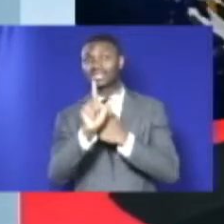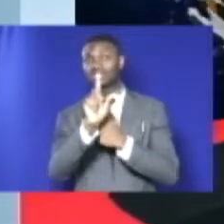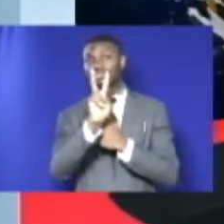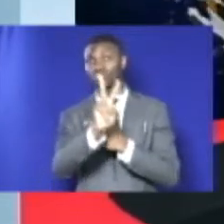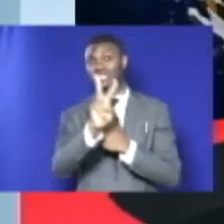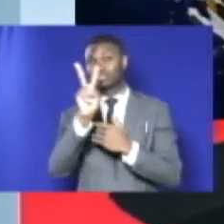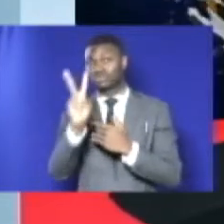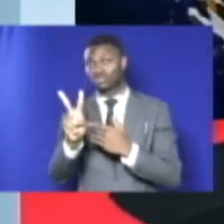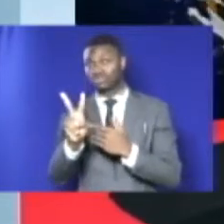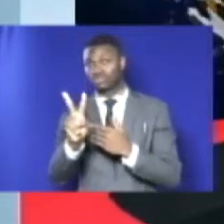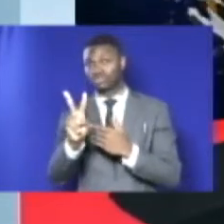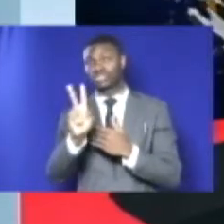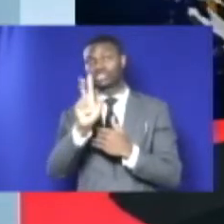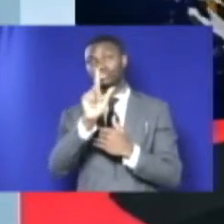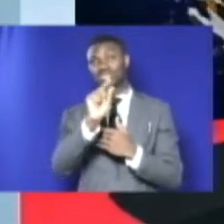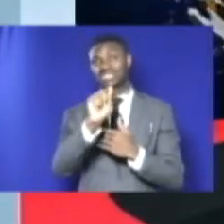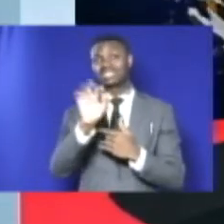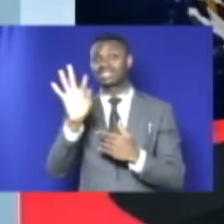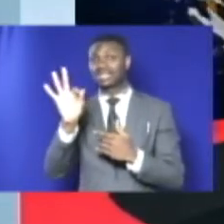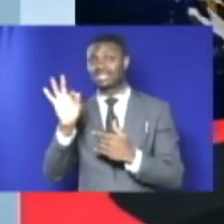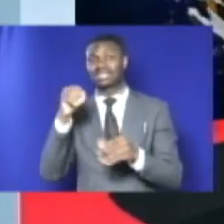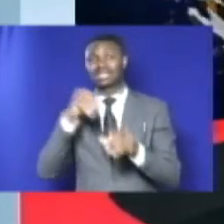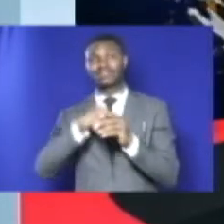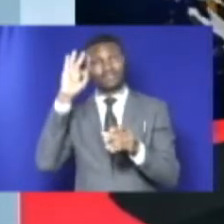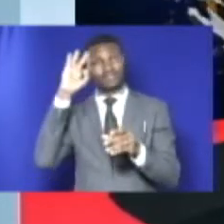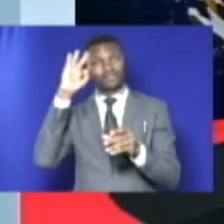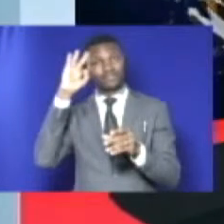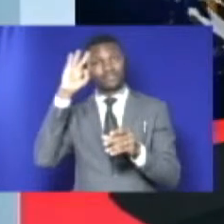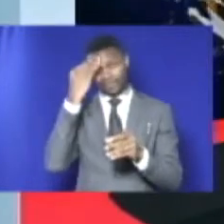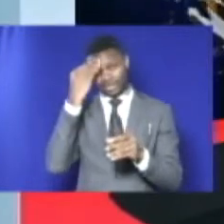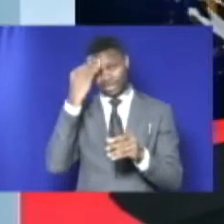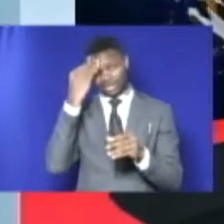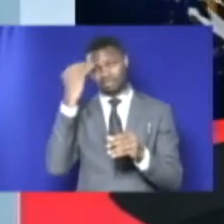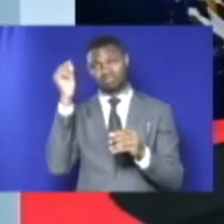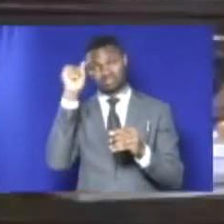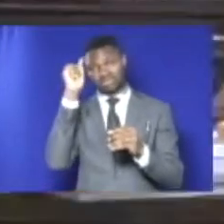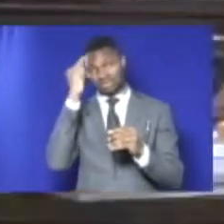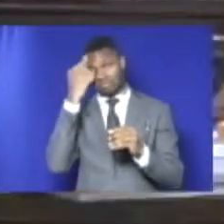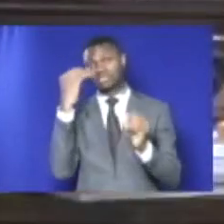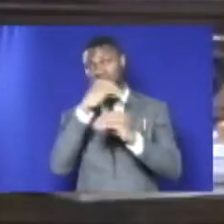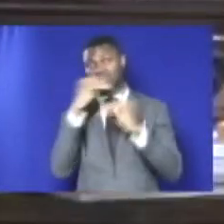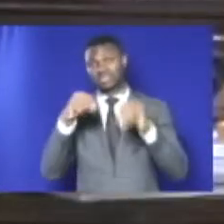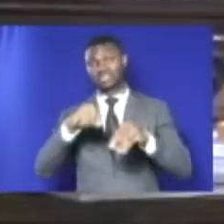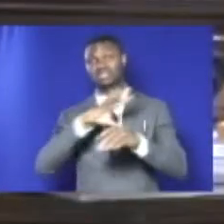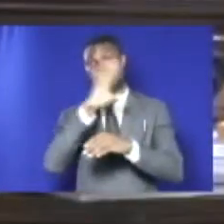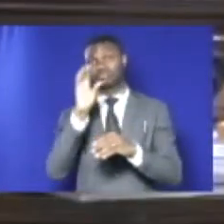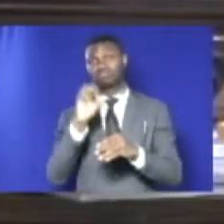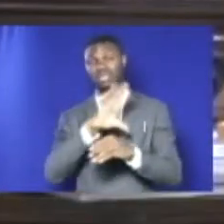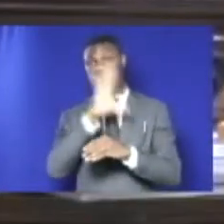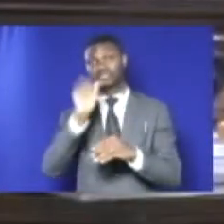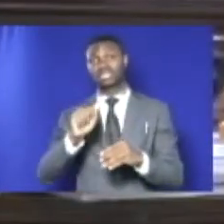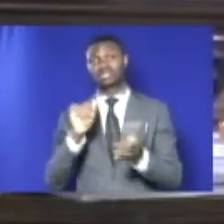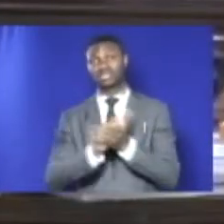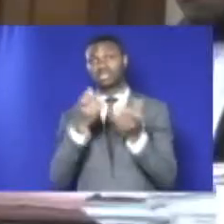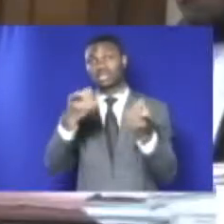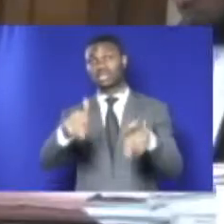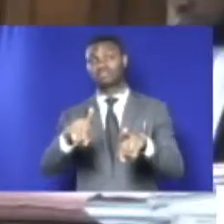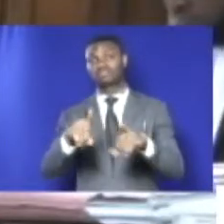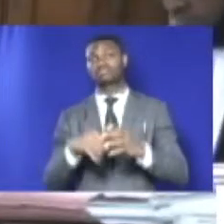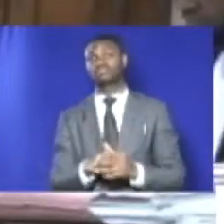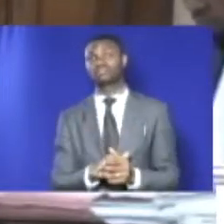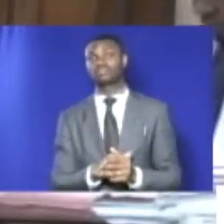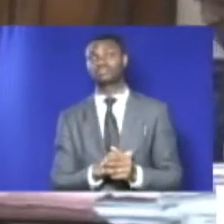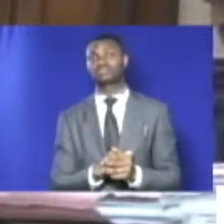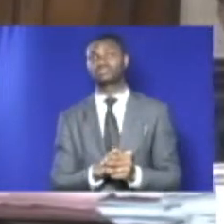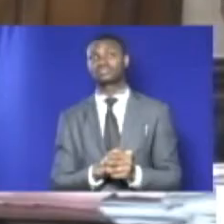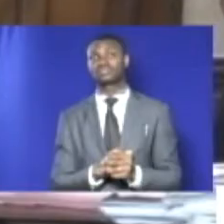2019 at the Federal Secretariat in Abuja. Olabode Arewa reports. Ahmad Musa,